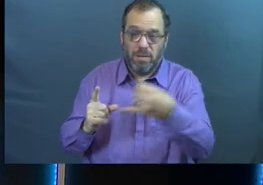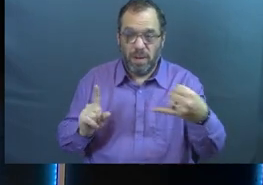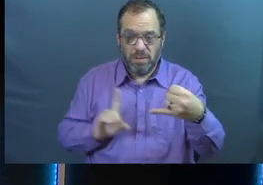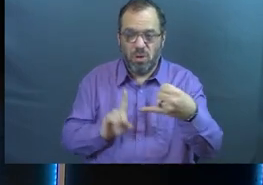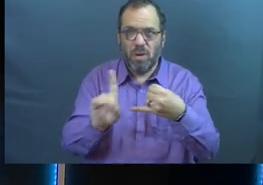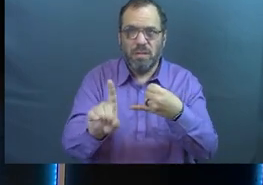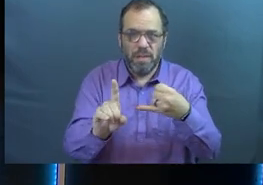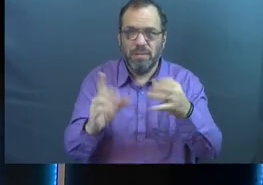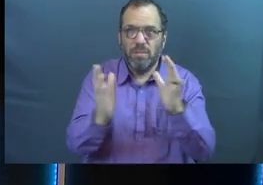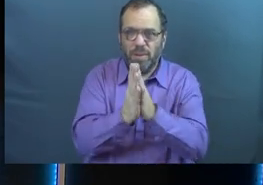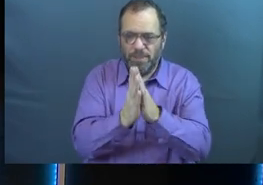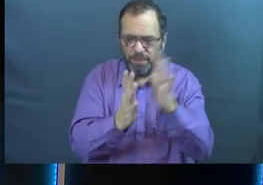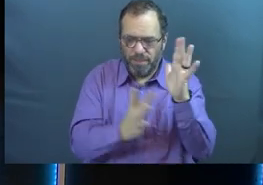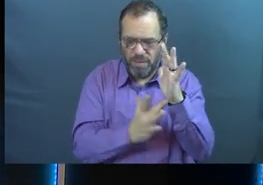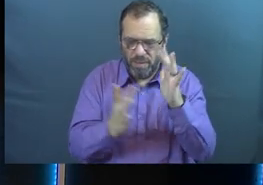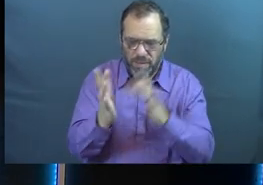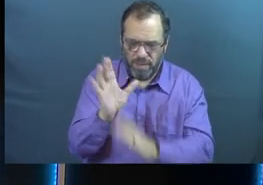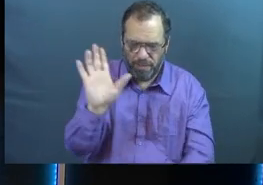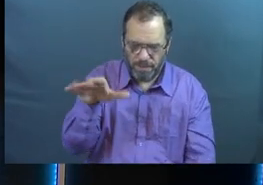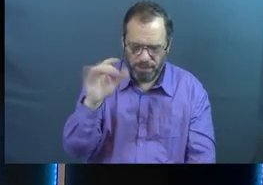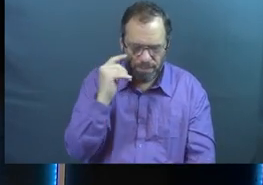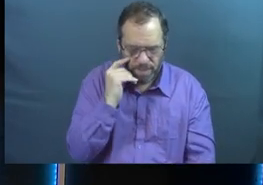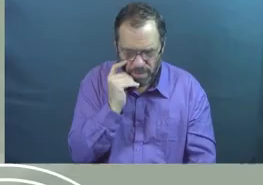pray. Lord Jesus,